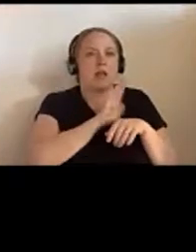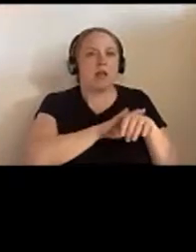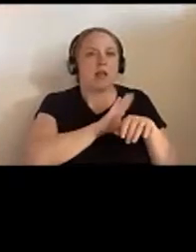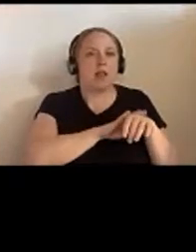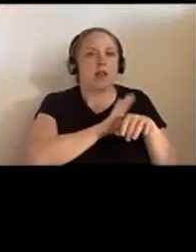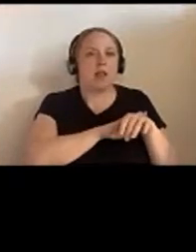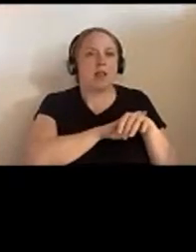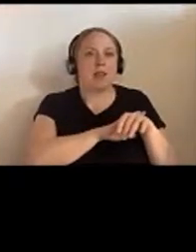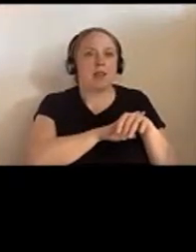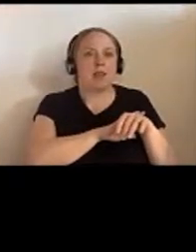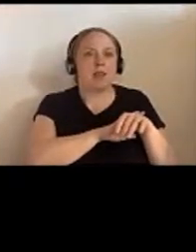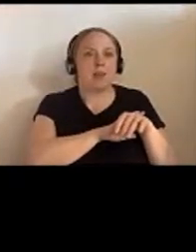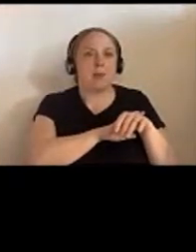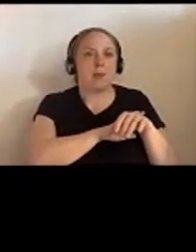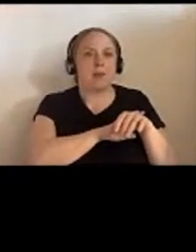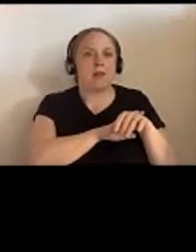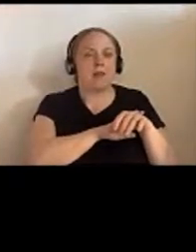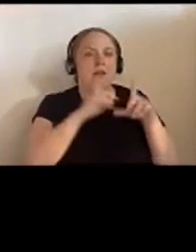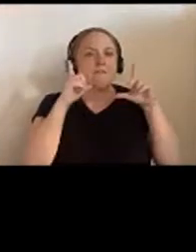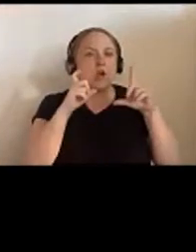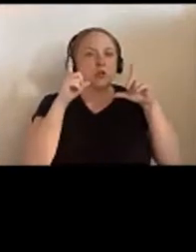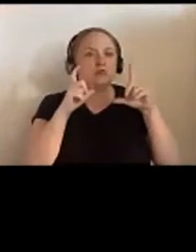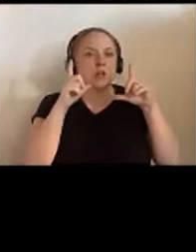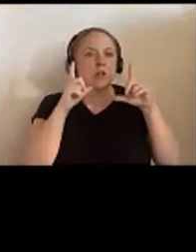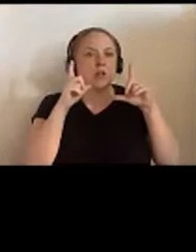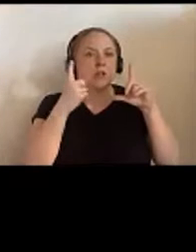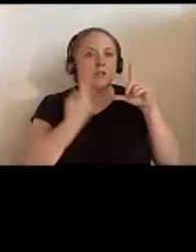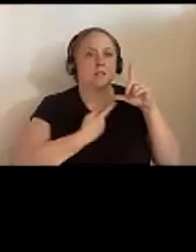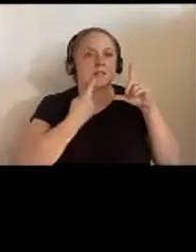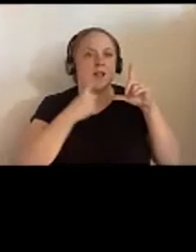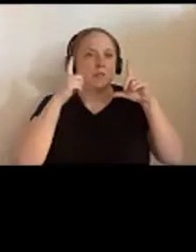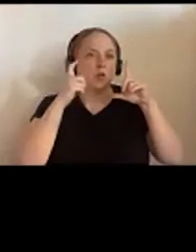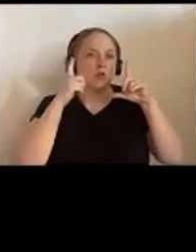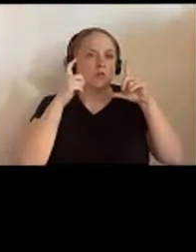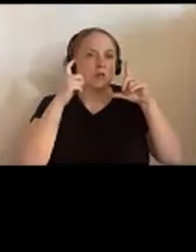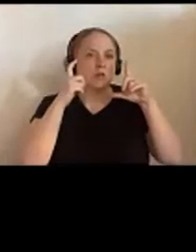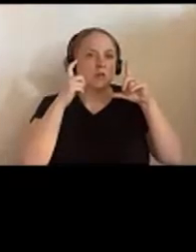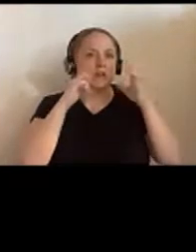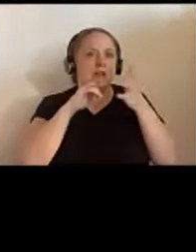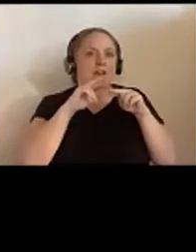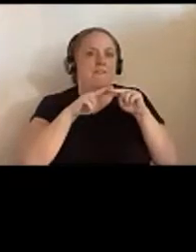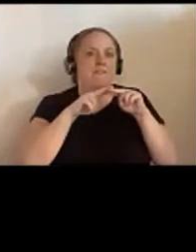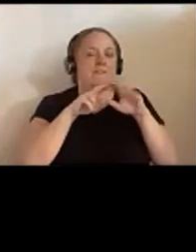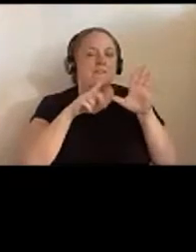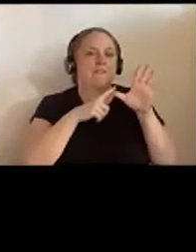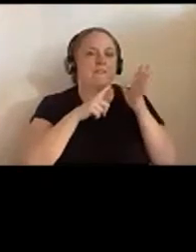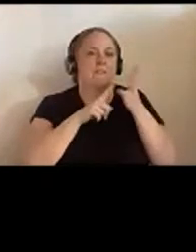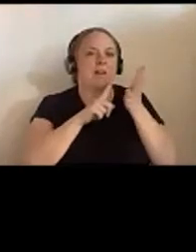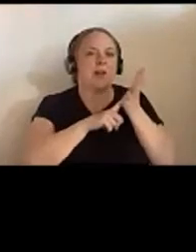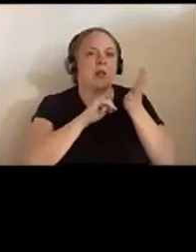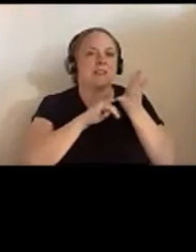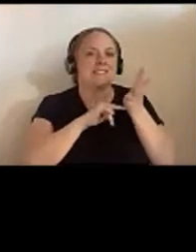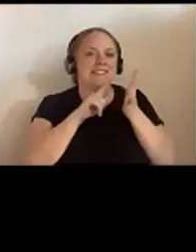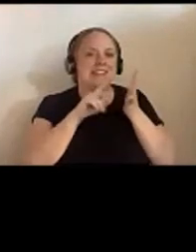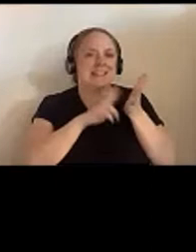is a photograph. It's a self-portrait of Faustine, who is